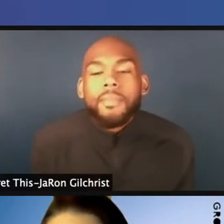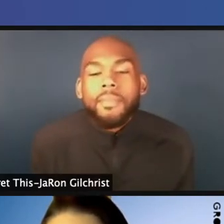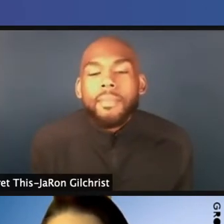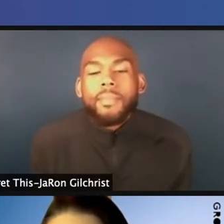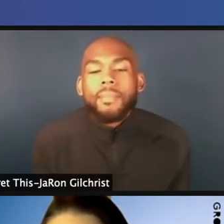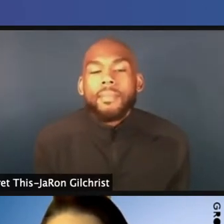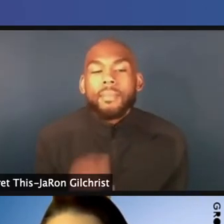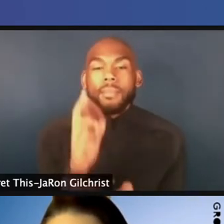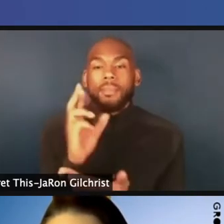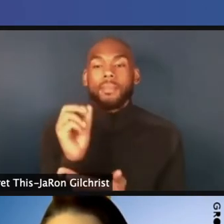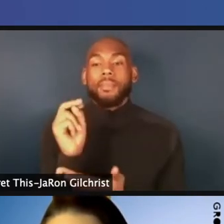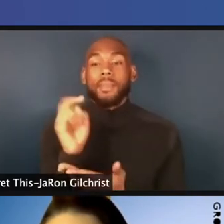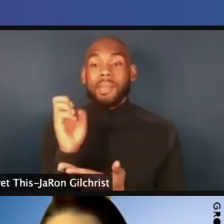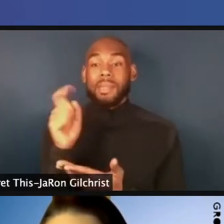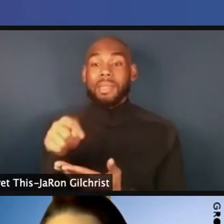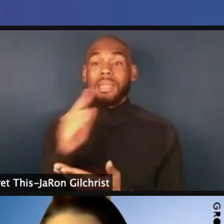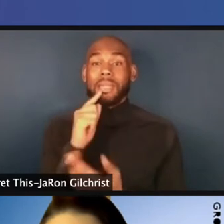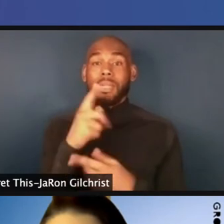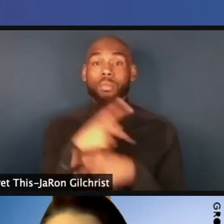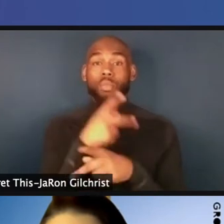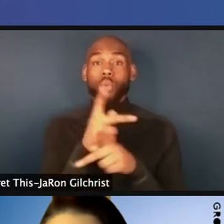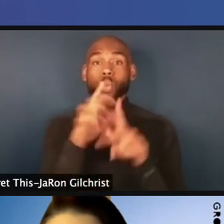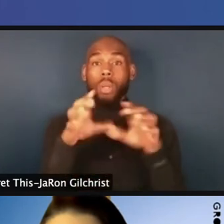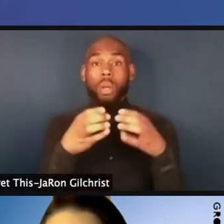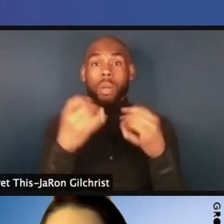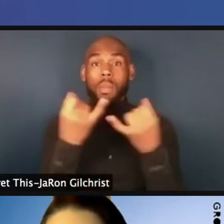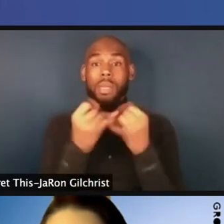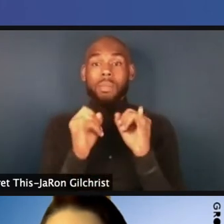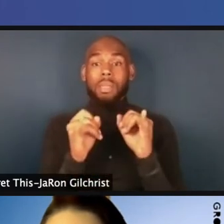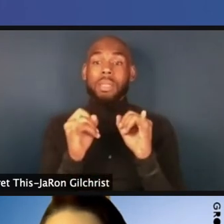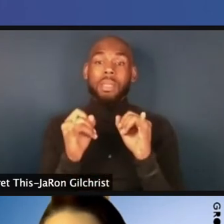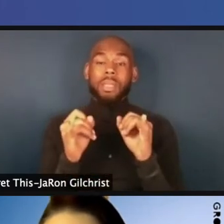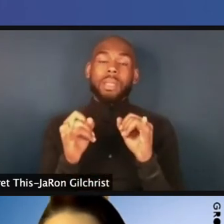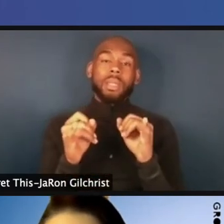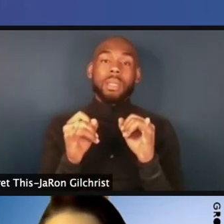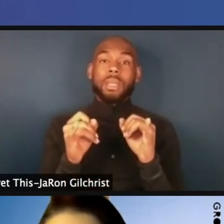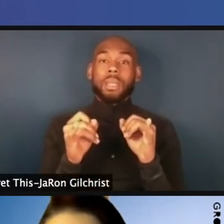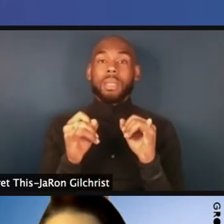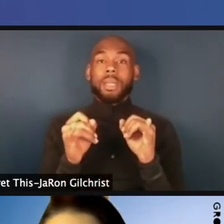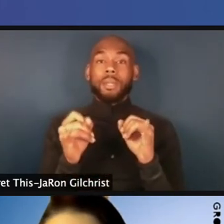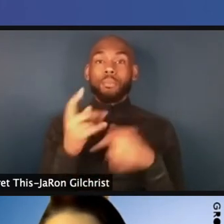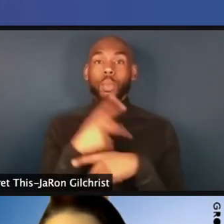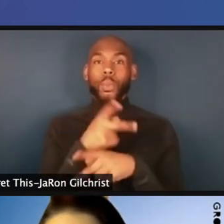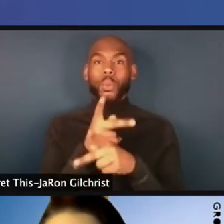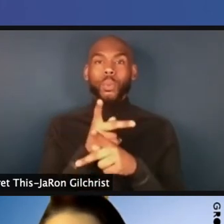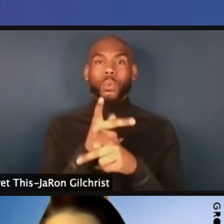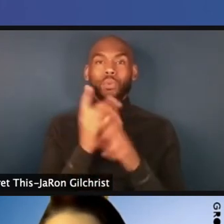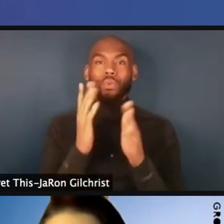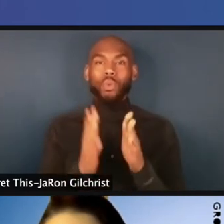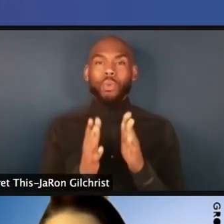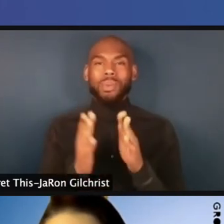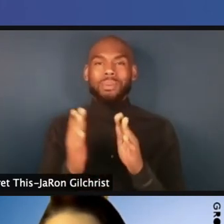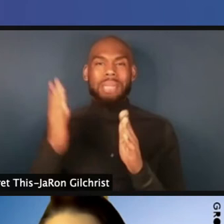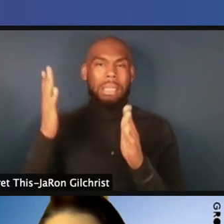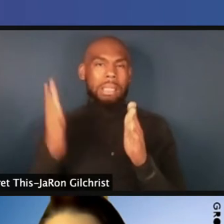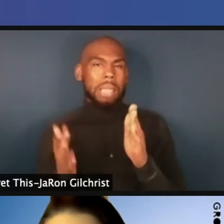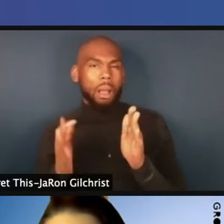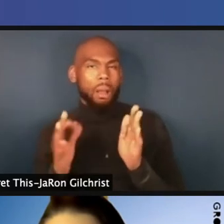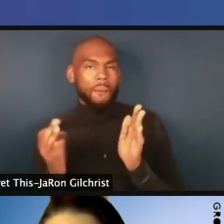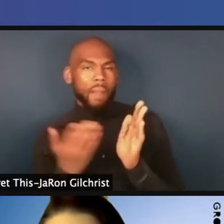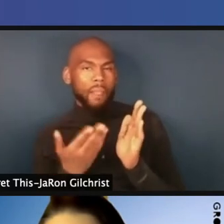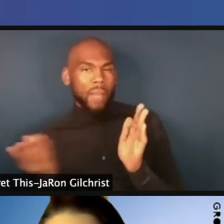because this is the producer hub, to the independent producer side of things, in that, you know, at